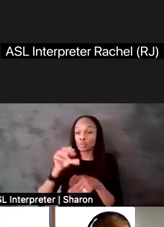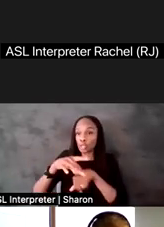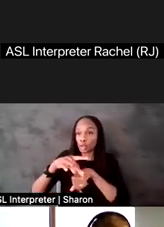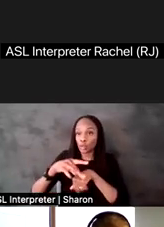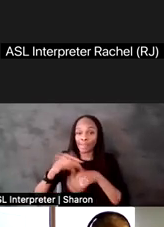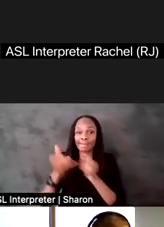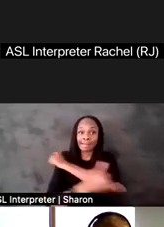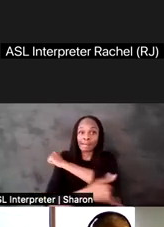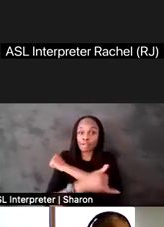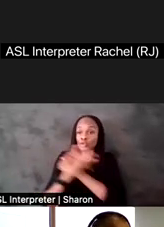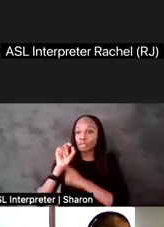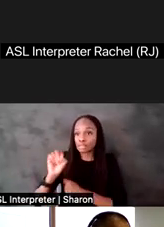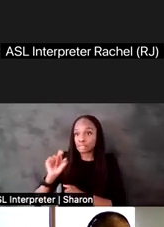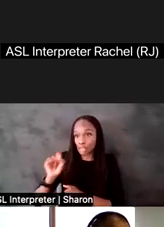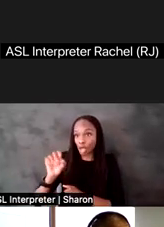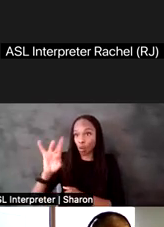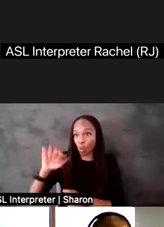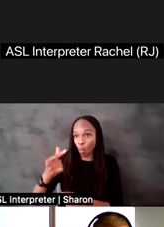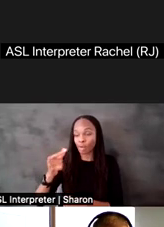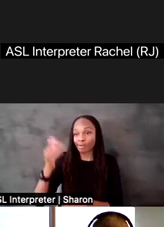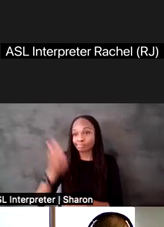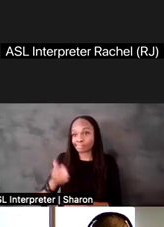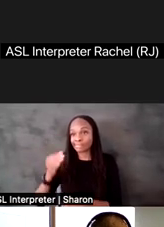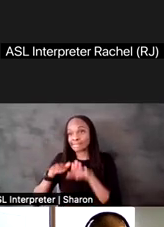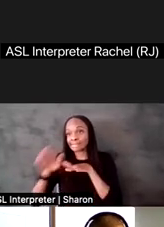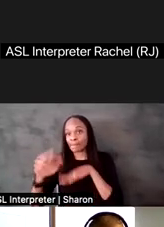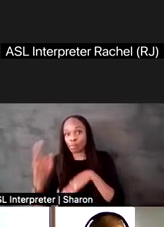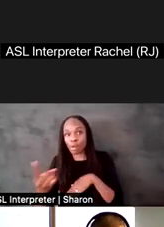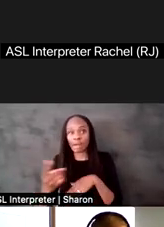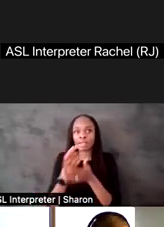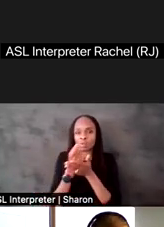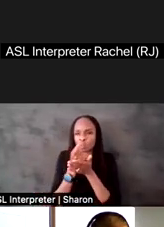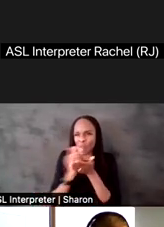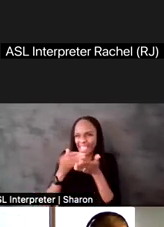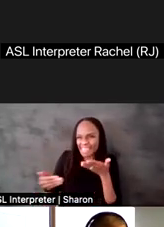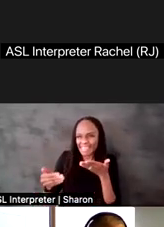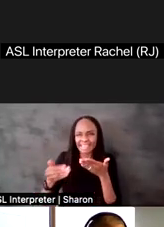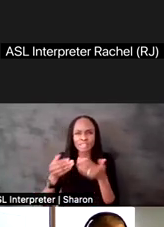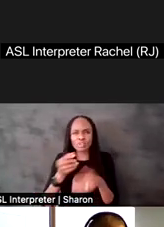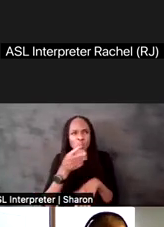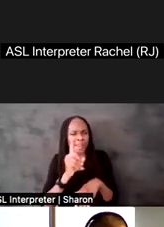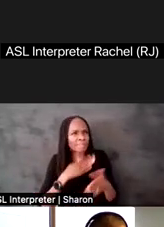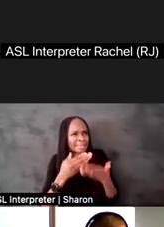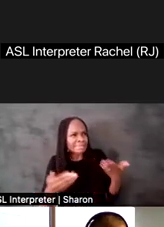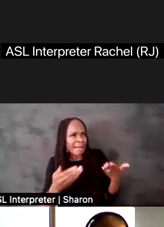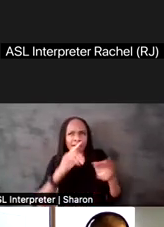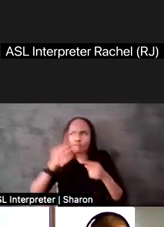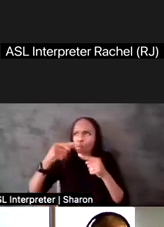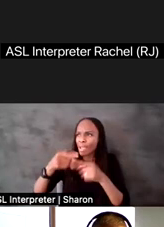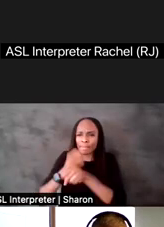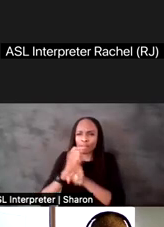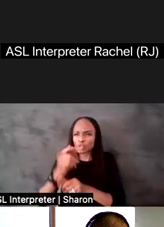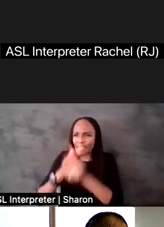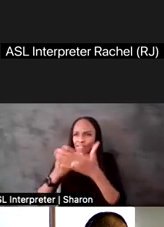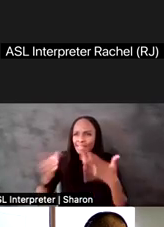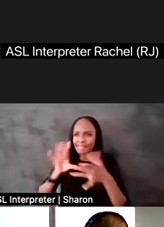you have in your mind some things you can do. Write them down, item, location, when, secure everything